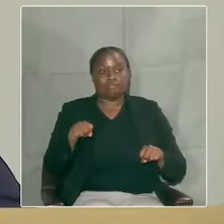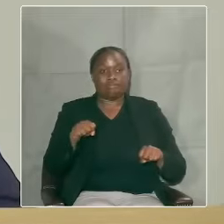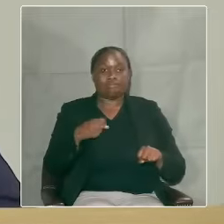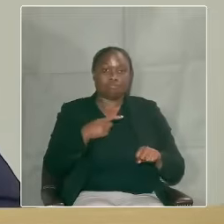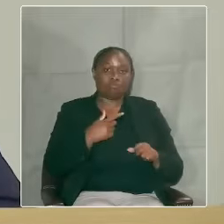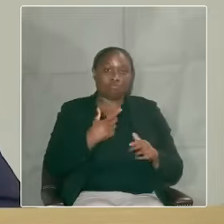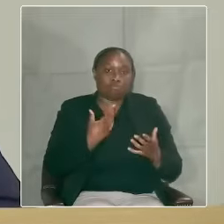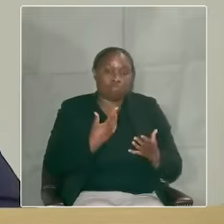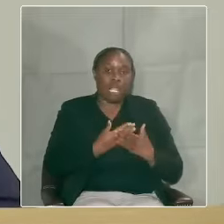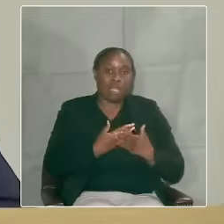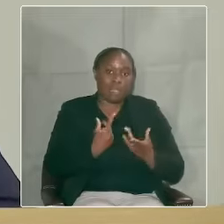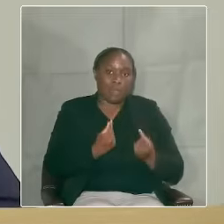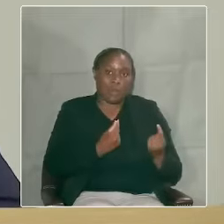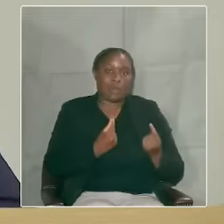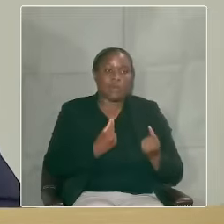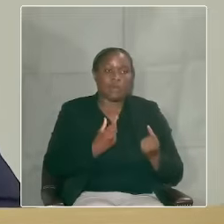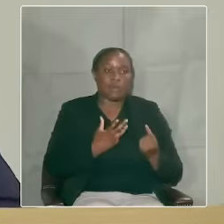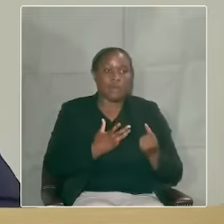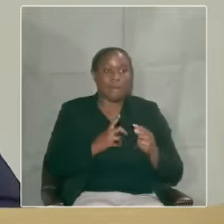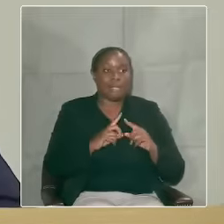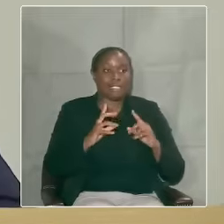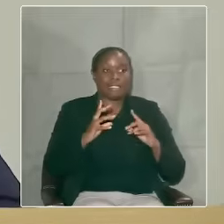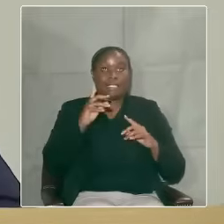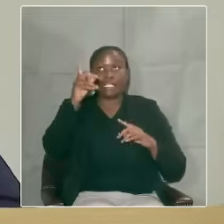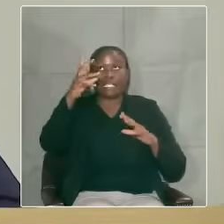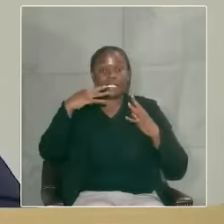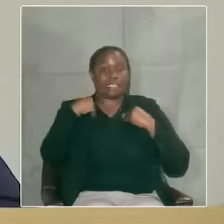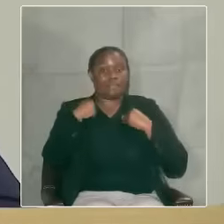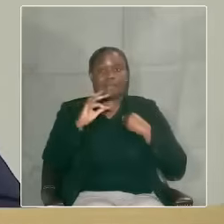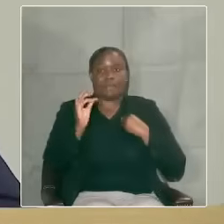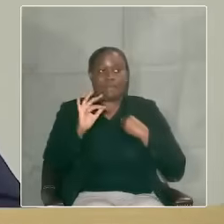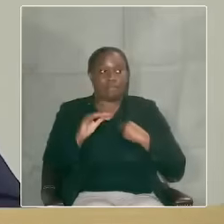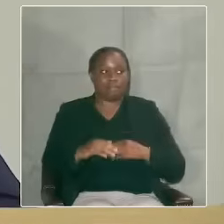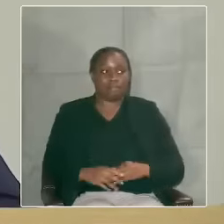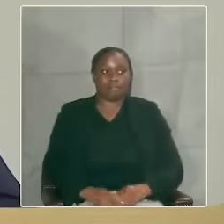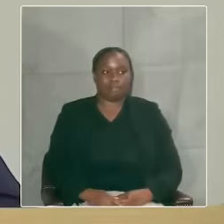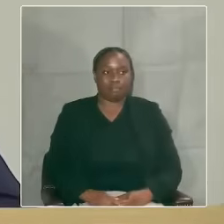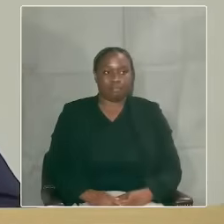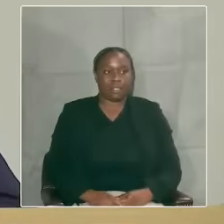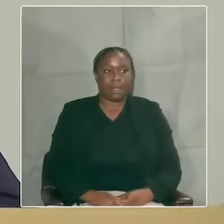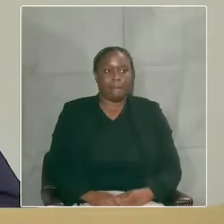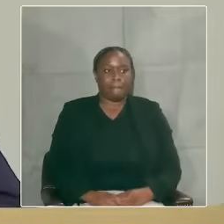go, which was still not accepted.